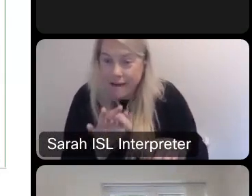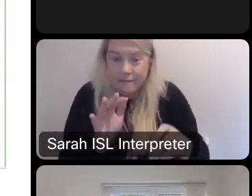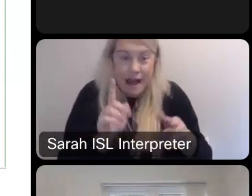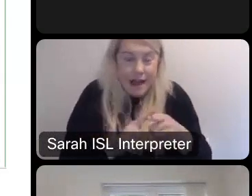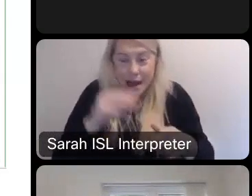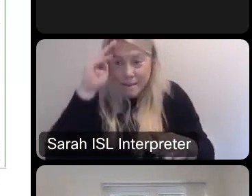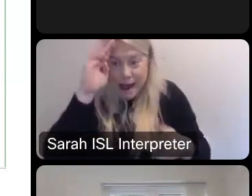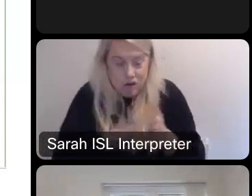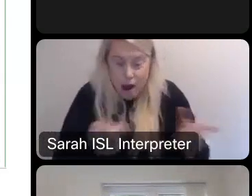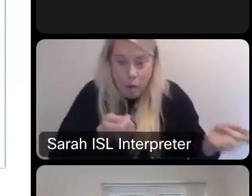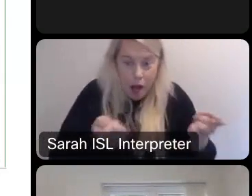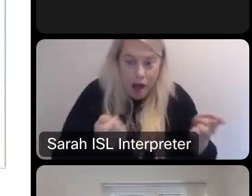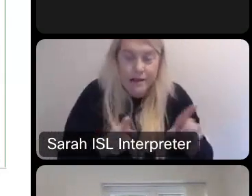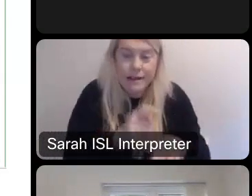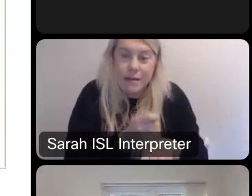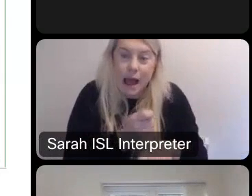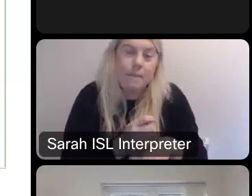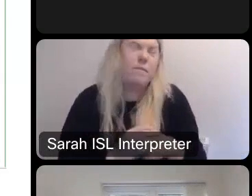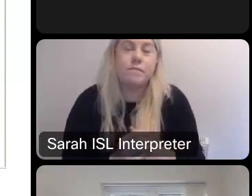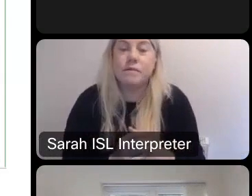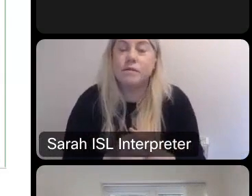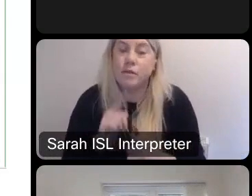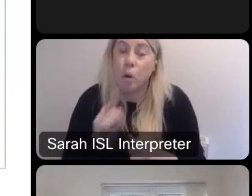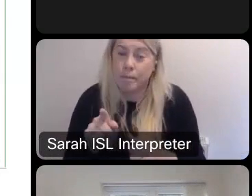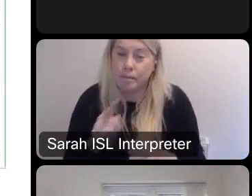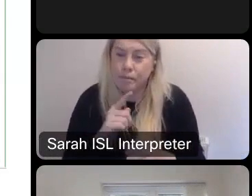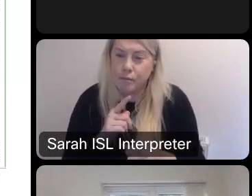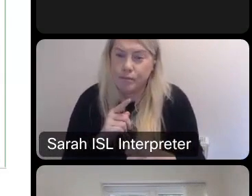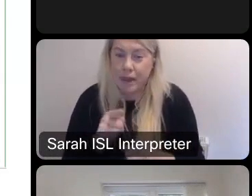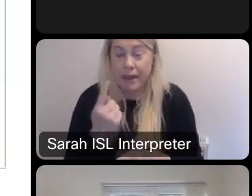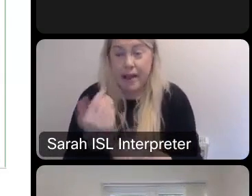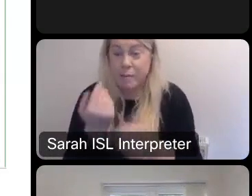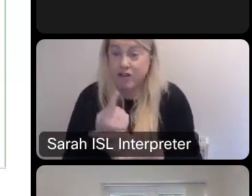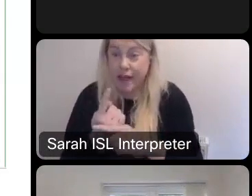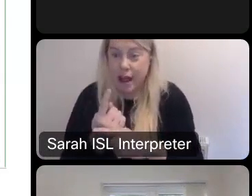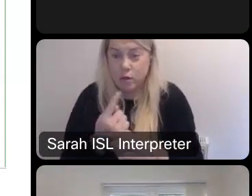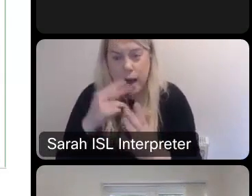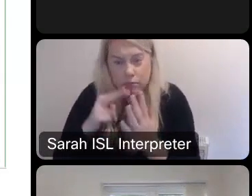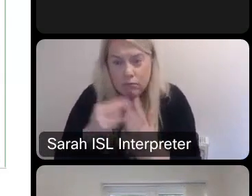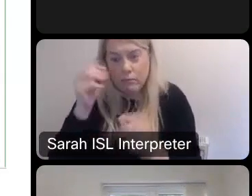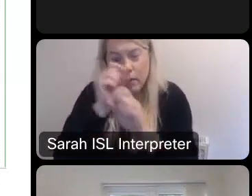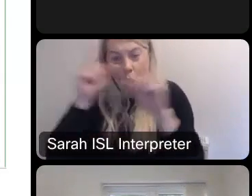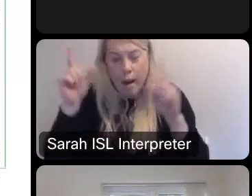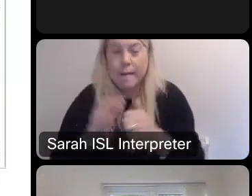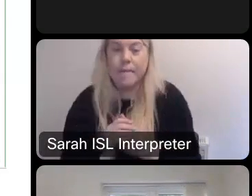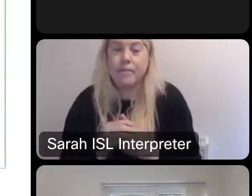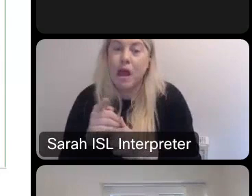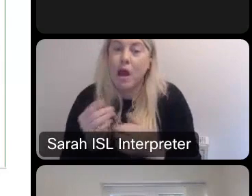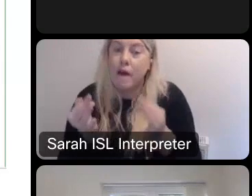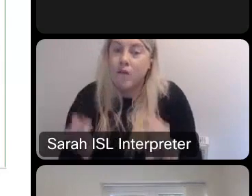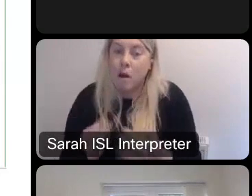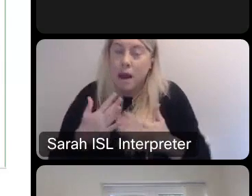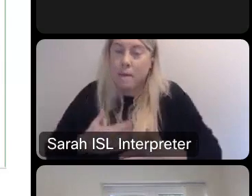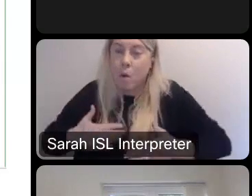attention and managers' attention. So formal emotional support also and I don't need to go into this in too much detail because I think Morgan has covered